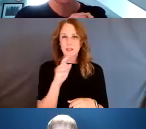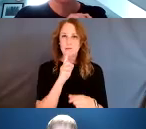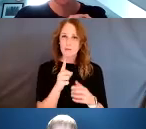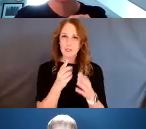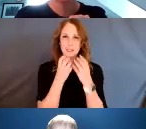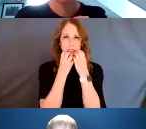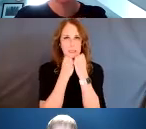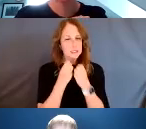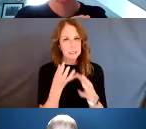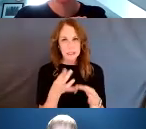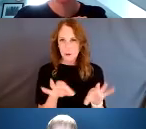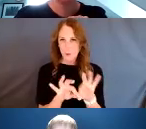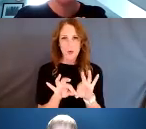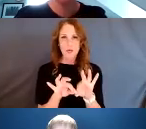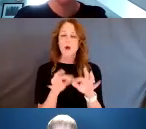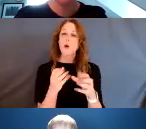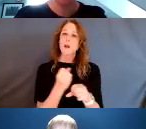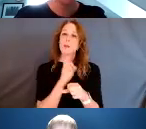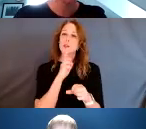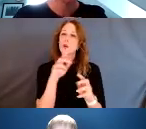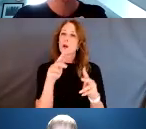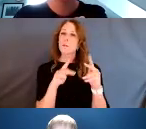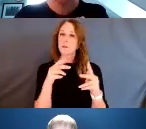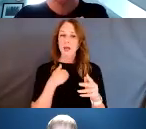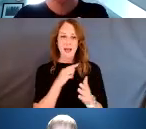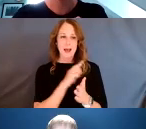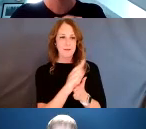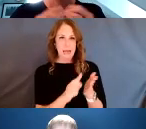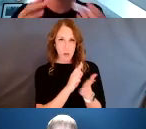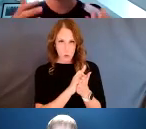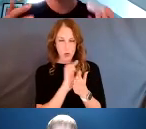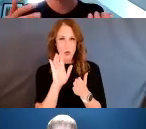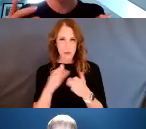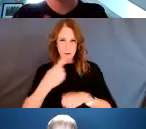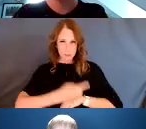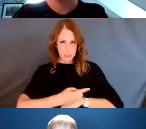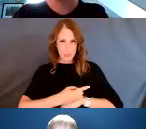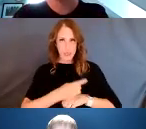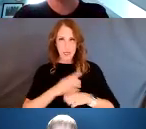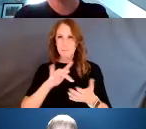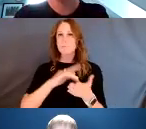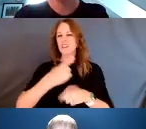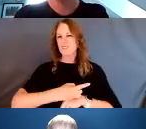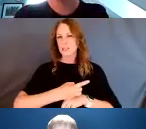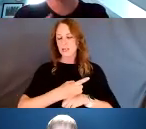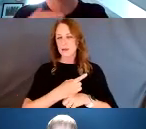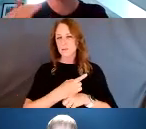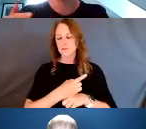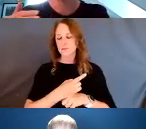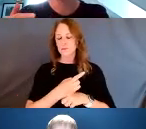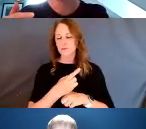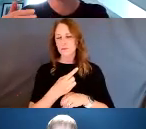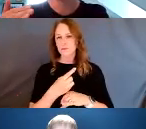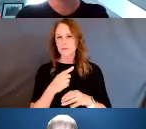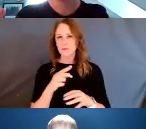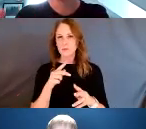We really try to make sure that people have that hour in their day, midday. We don't, people can't